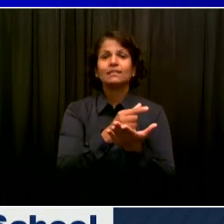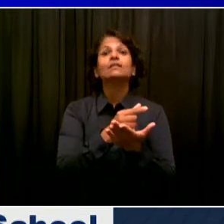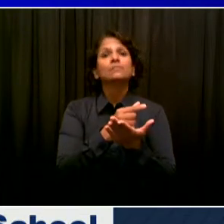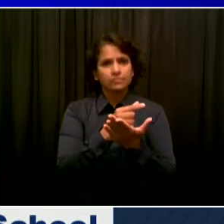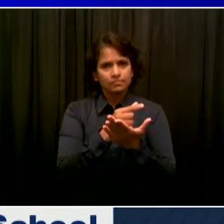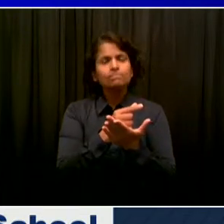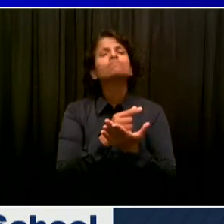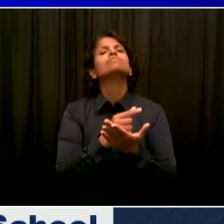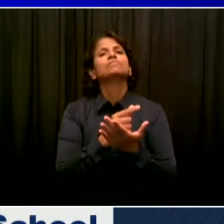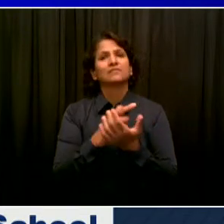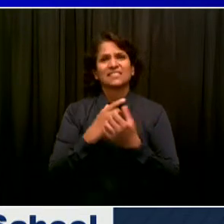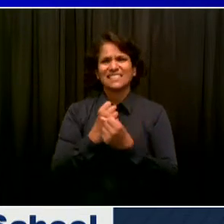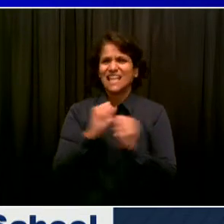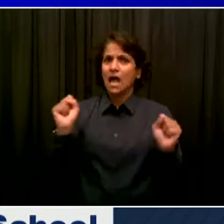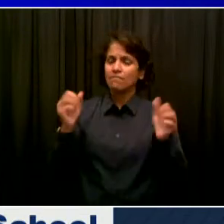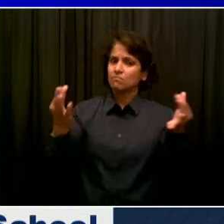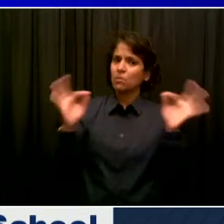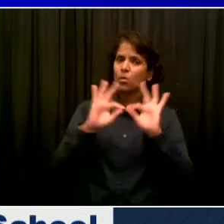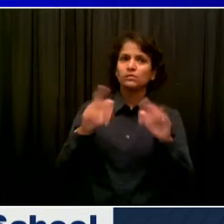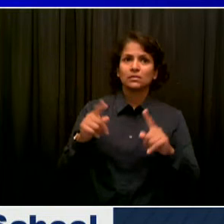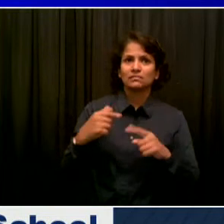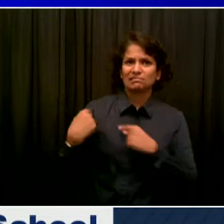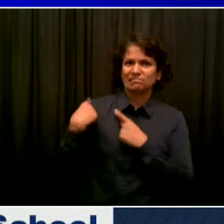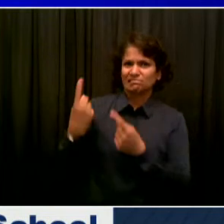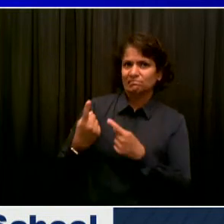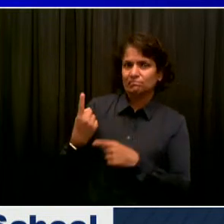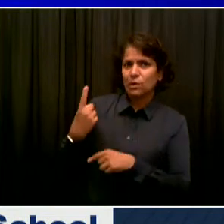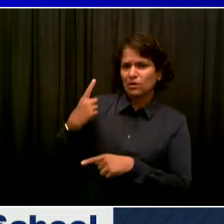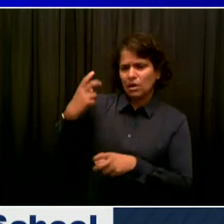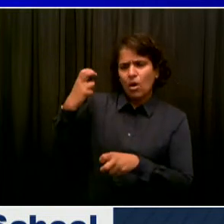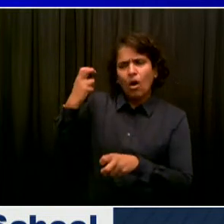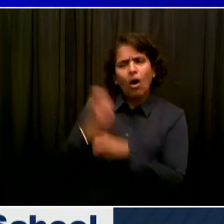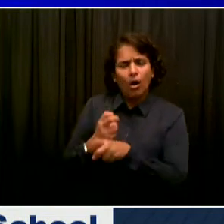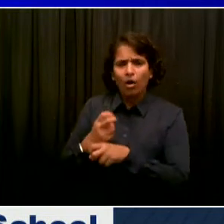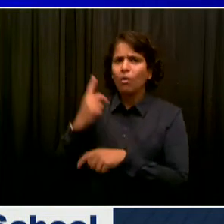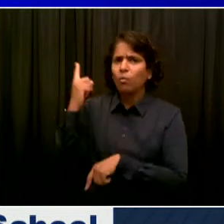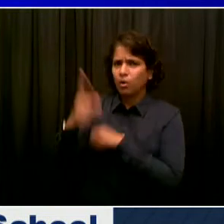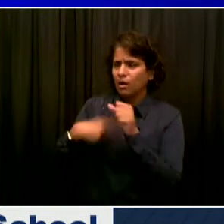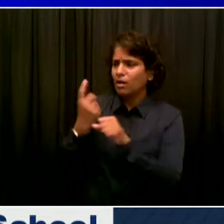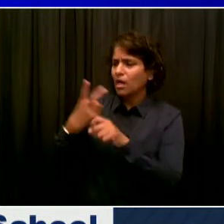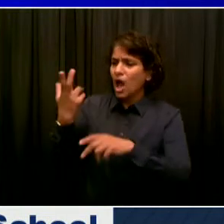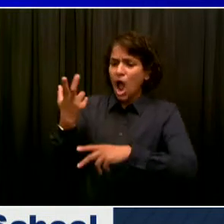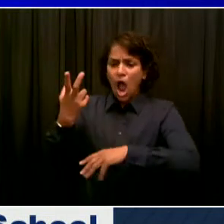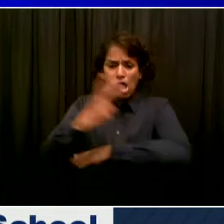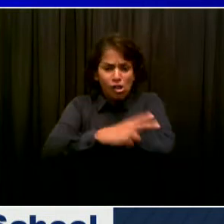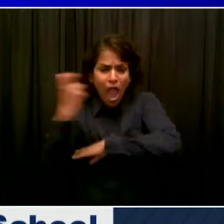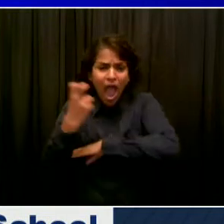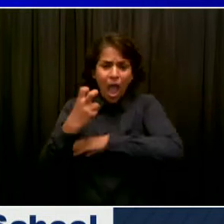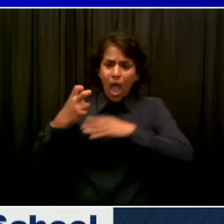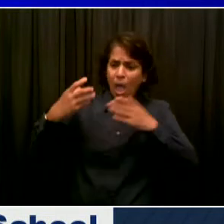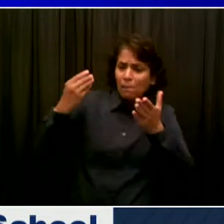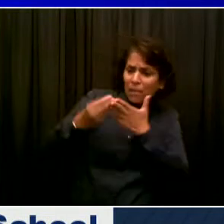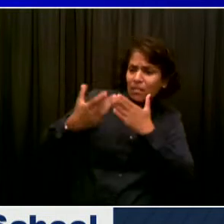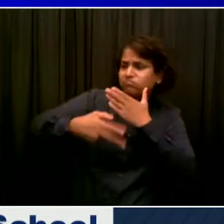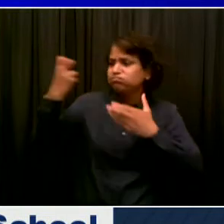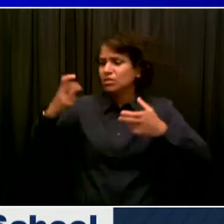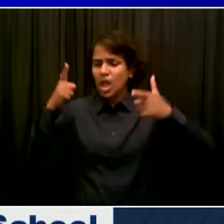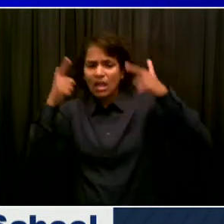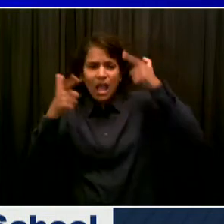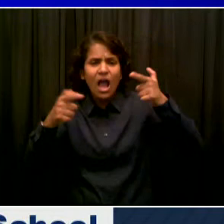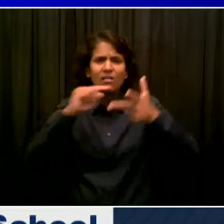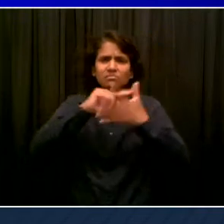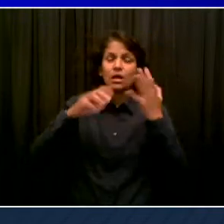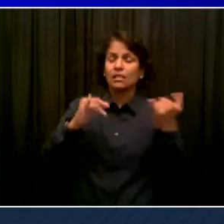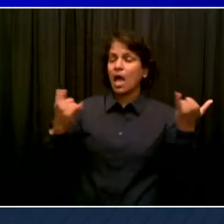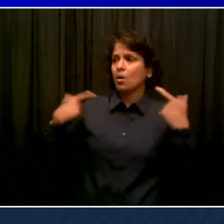year and a half, but overall New York City, over these 8 years, incredible progress, including something striking, major felony